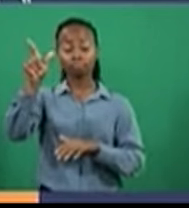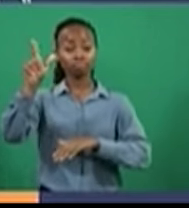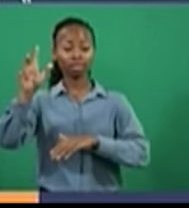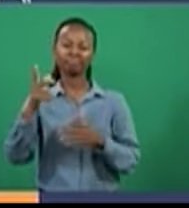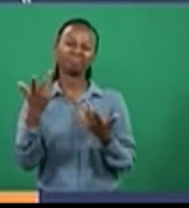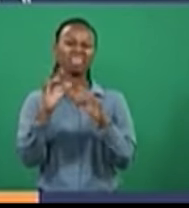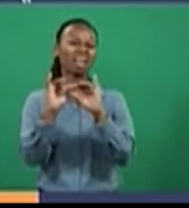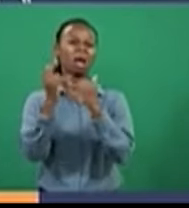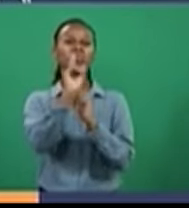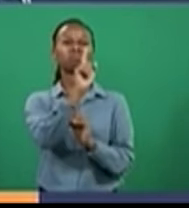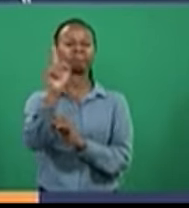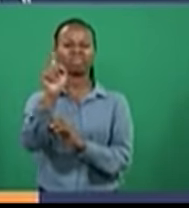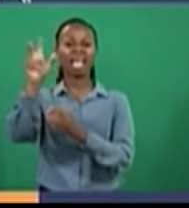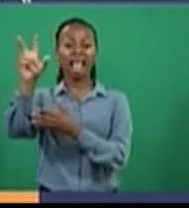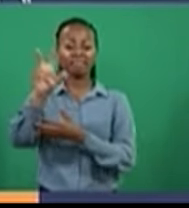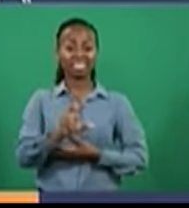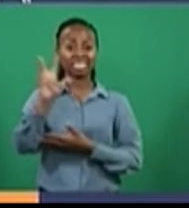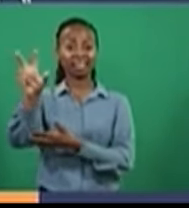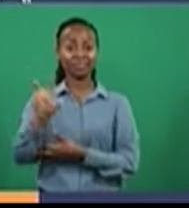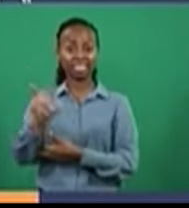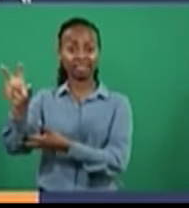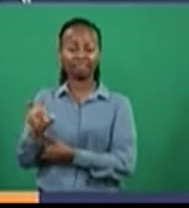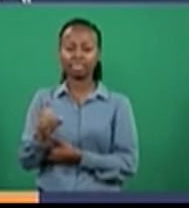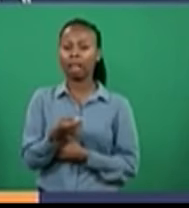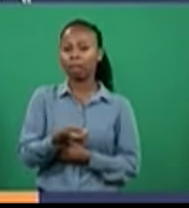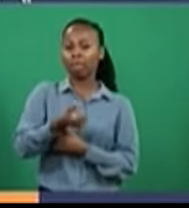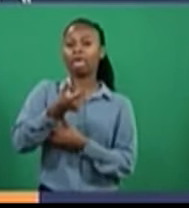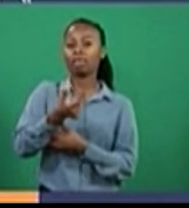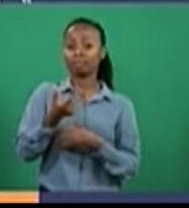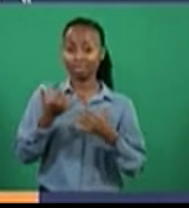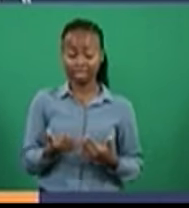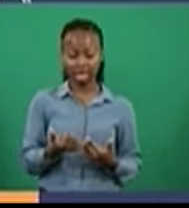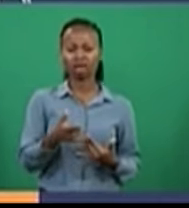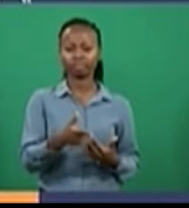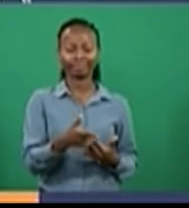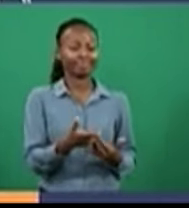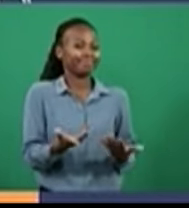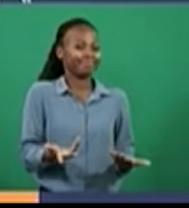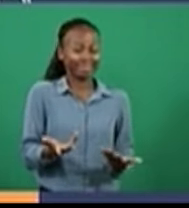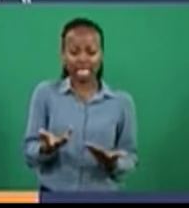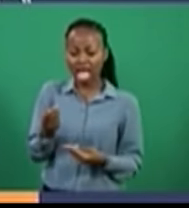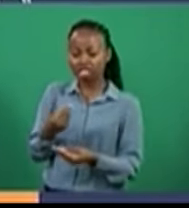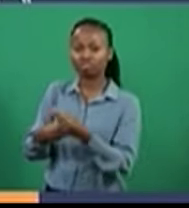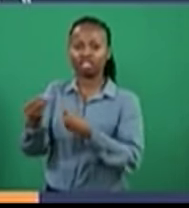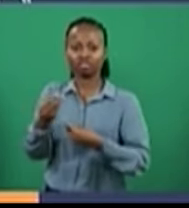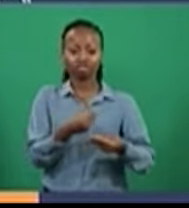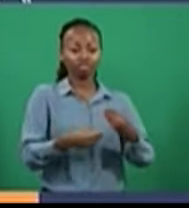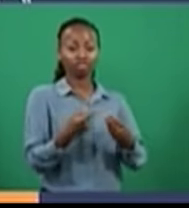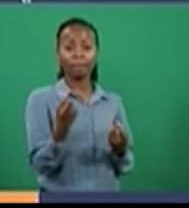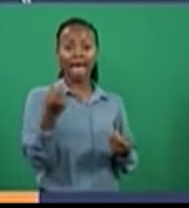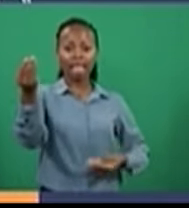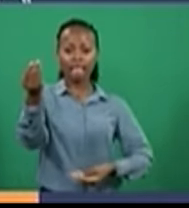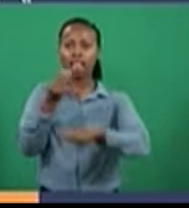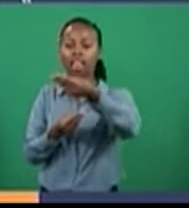uncertainty. We view the exchange rate as undervalued. On balance,